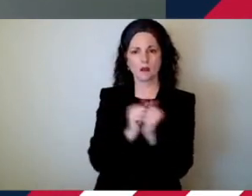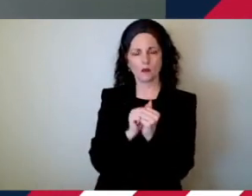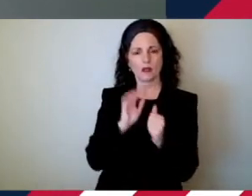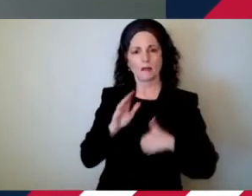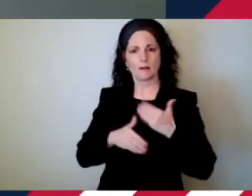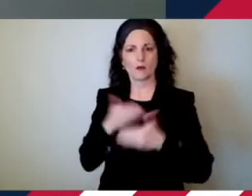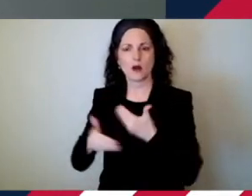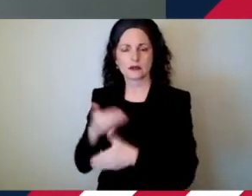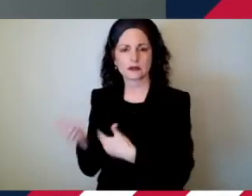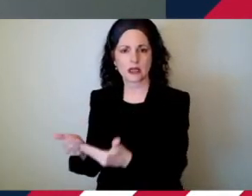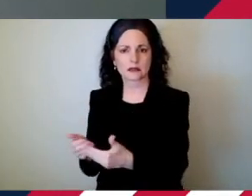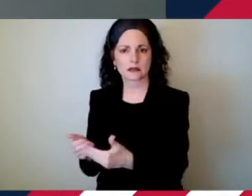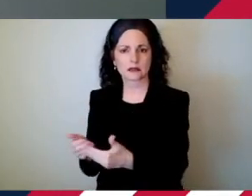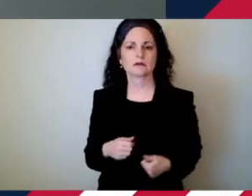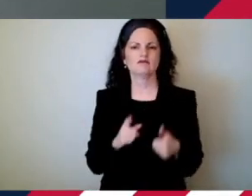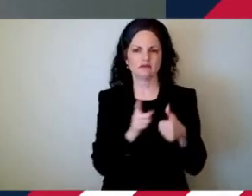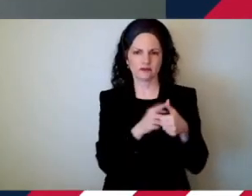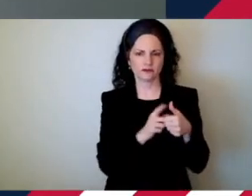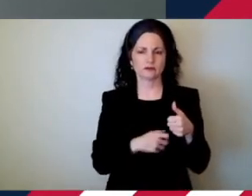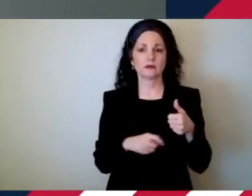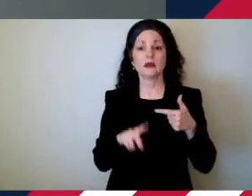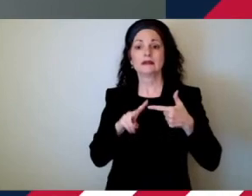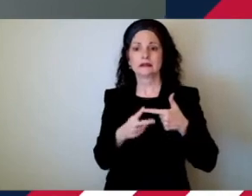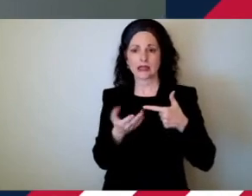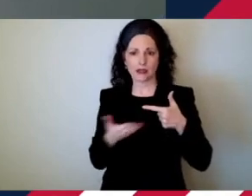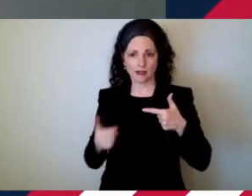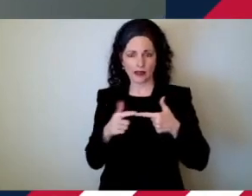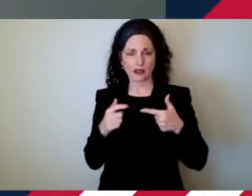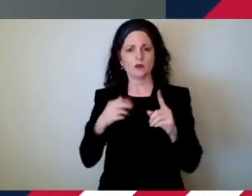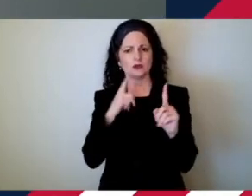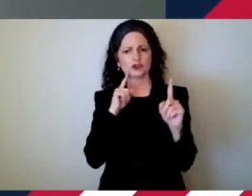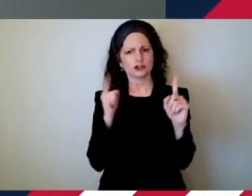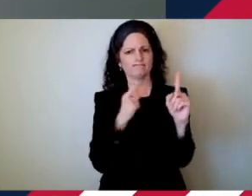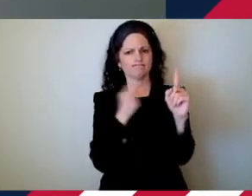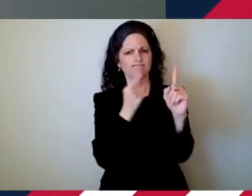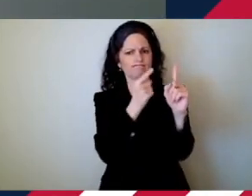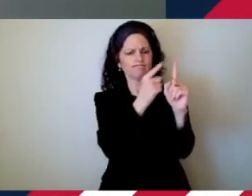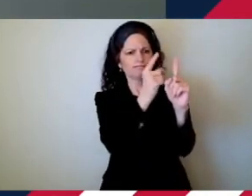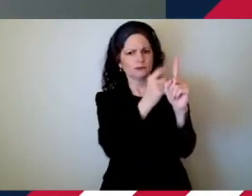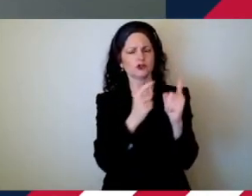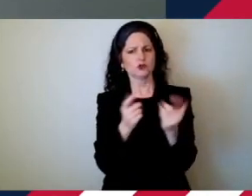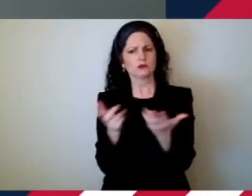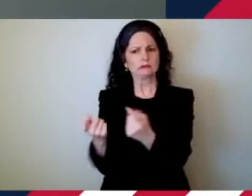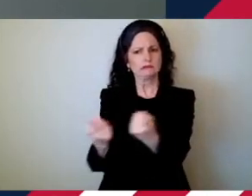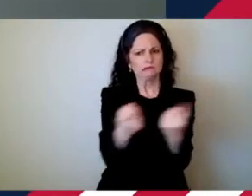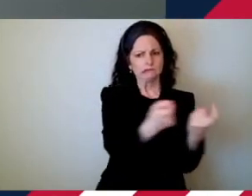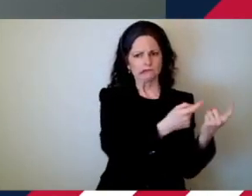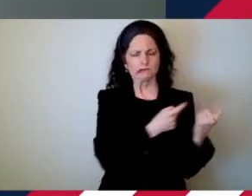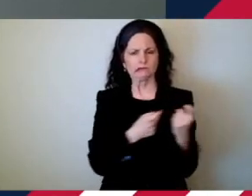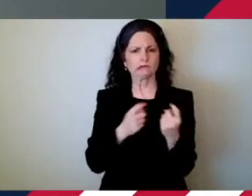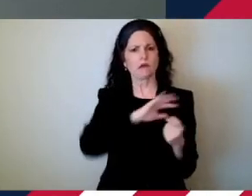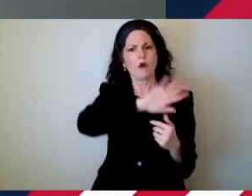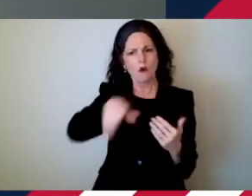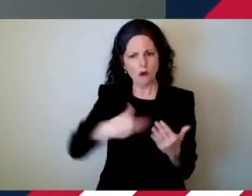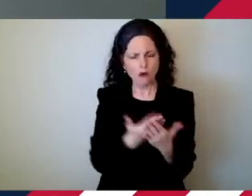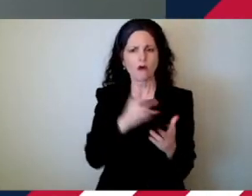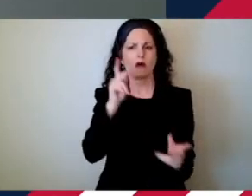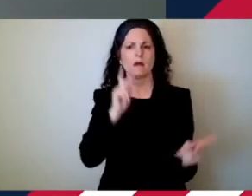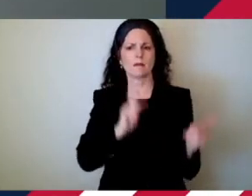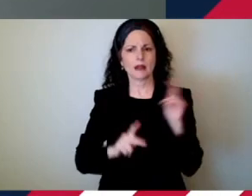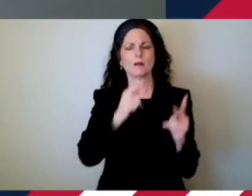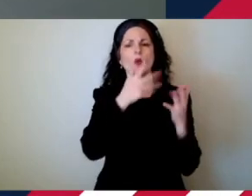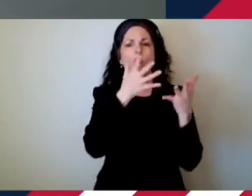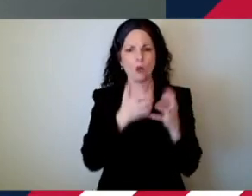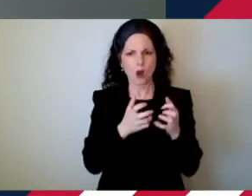Democratic National Convention should strive to unite delegates of all candidates behind the Democratic nominee for president. The choices of